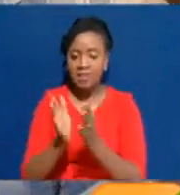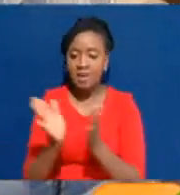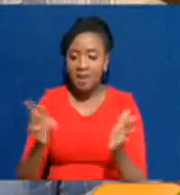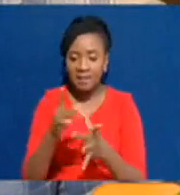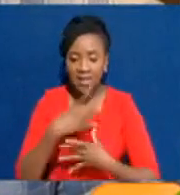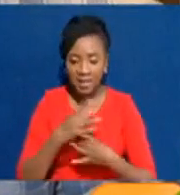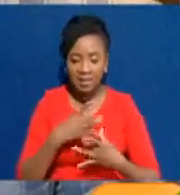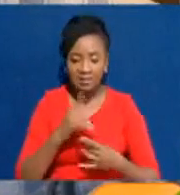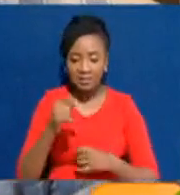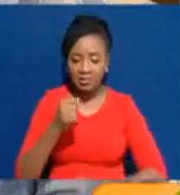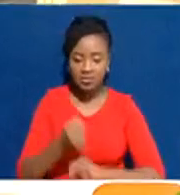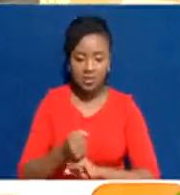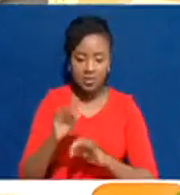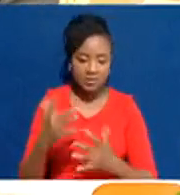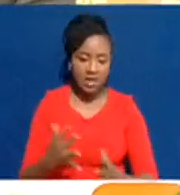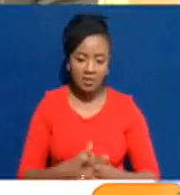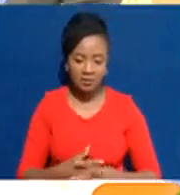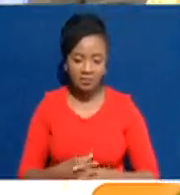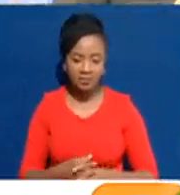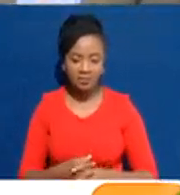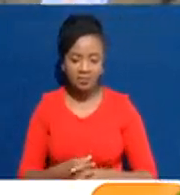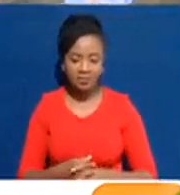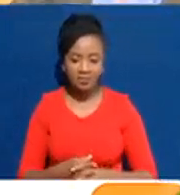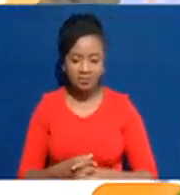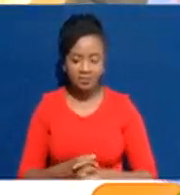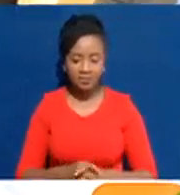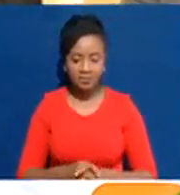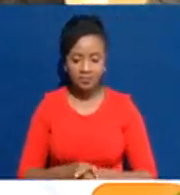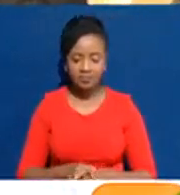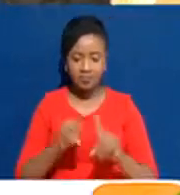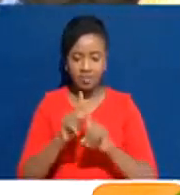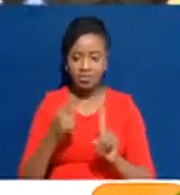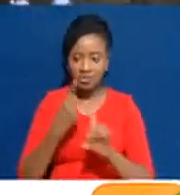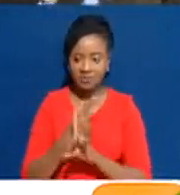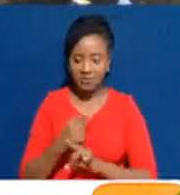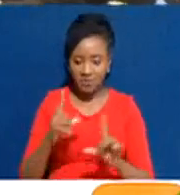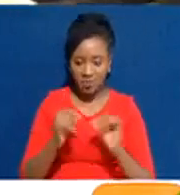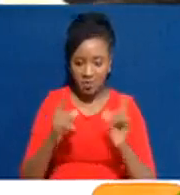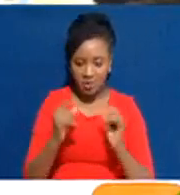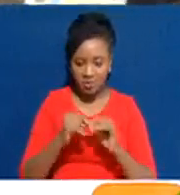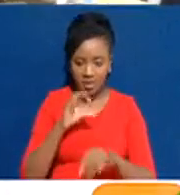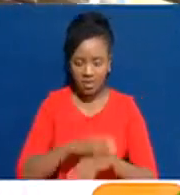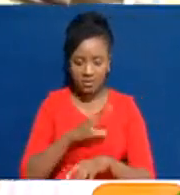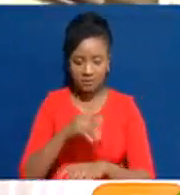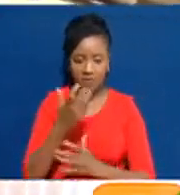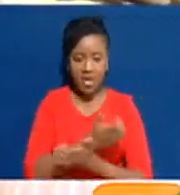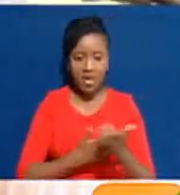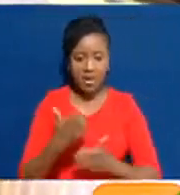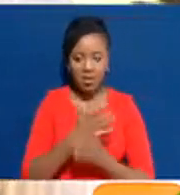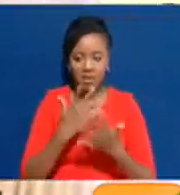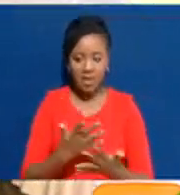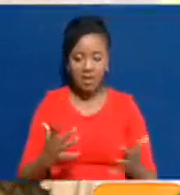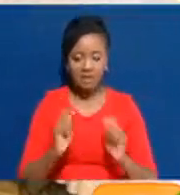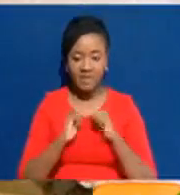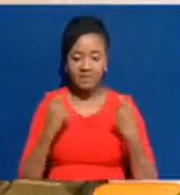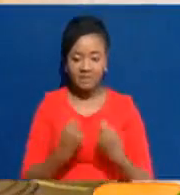of this kind of acquisition. This matter without sentiments echoed by the Institute of Economic Affairs team, who was